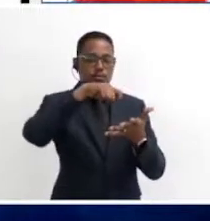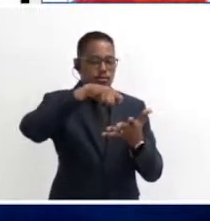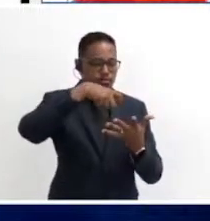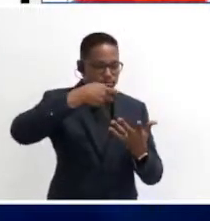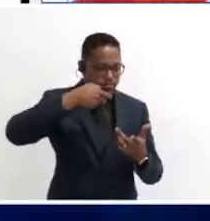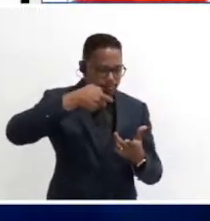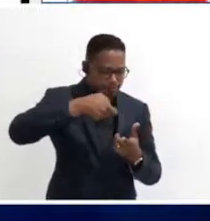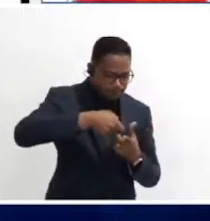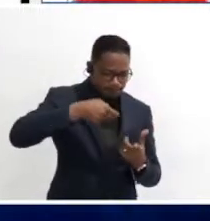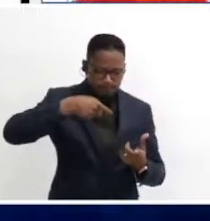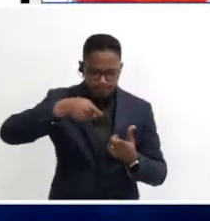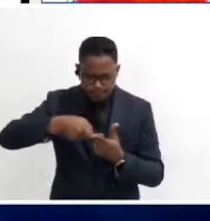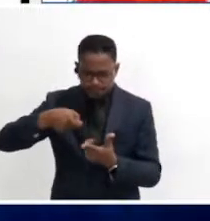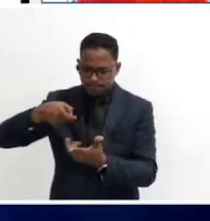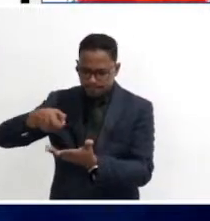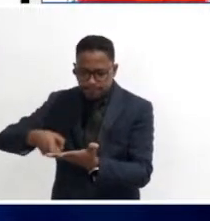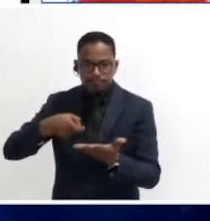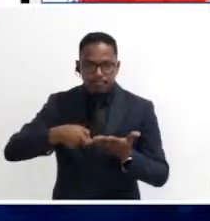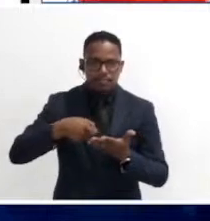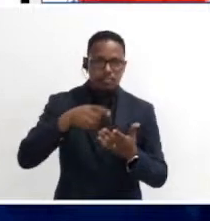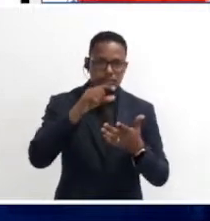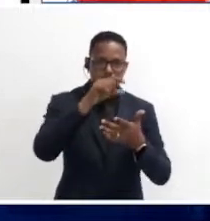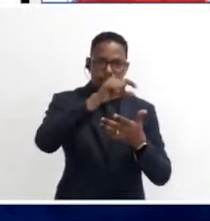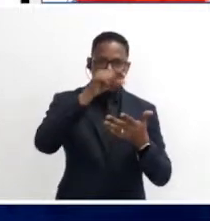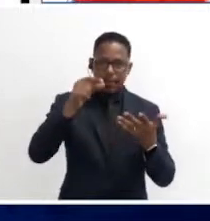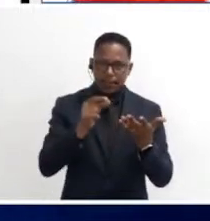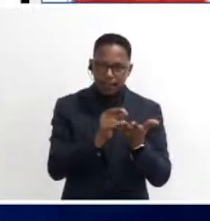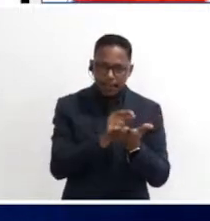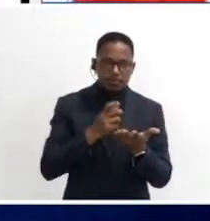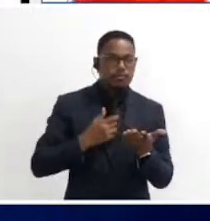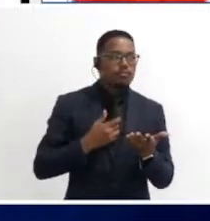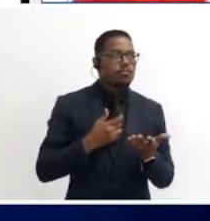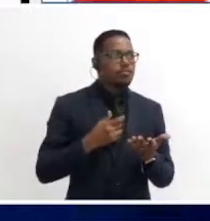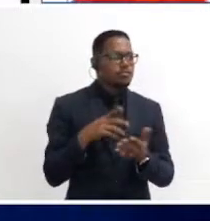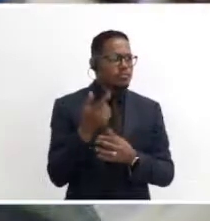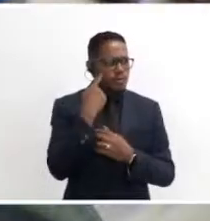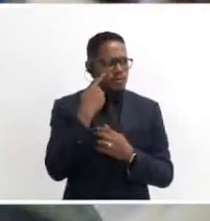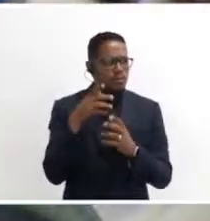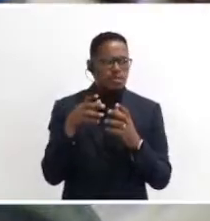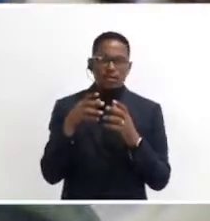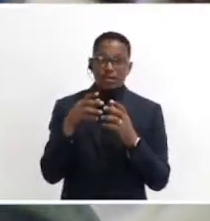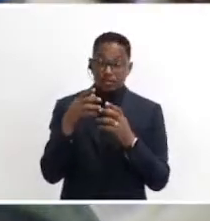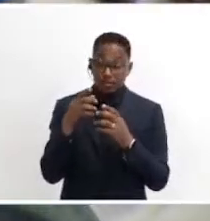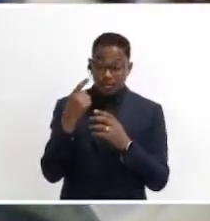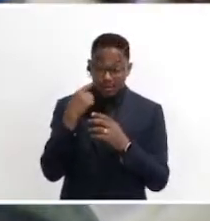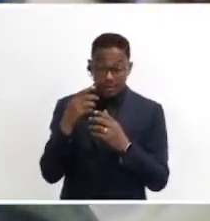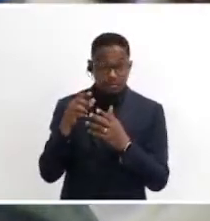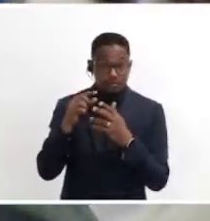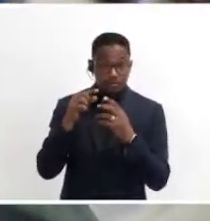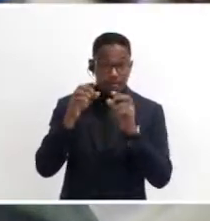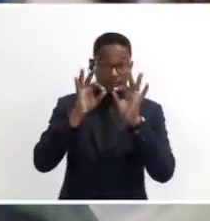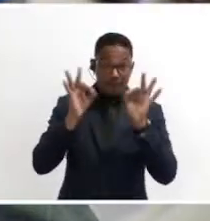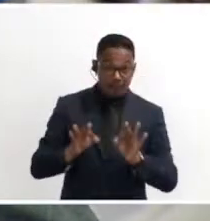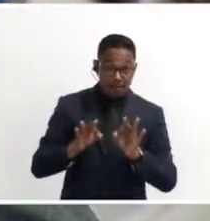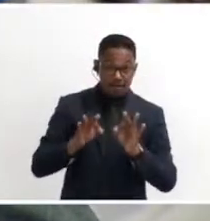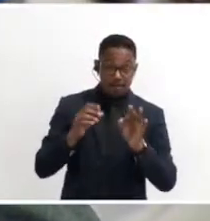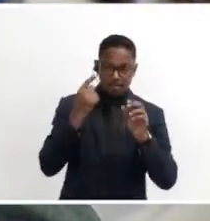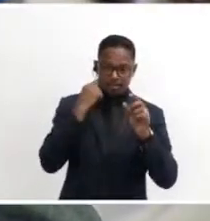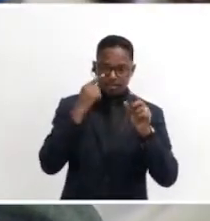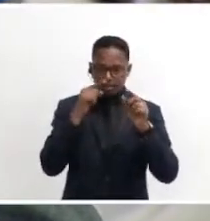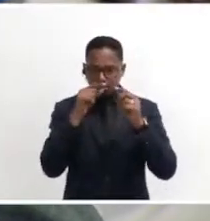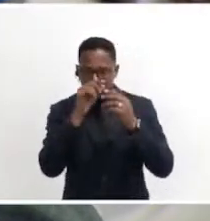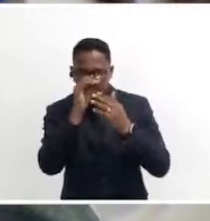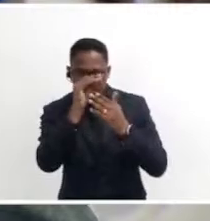is relatively limited in terms of what you can create because you're starting with full metal and then through a